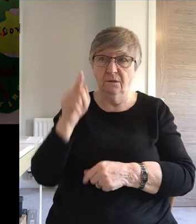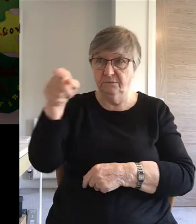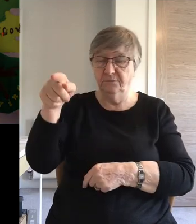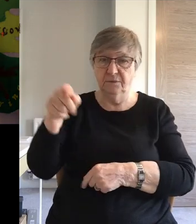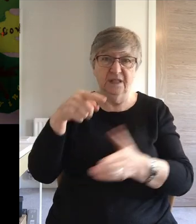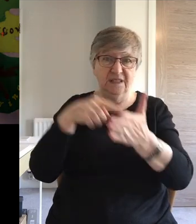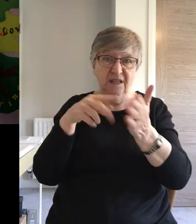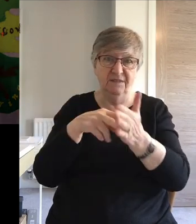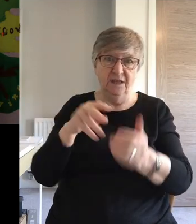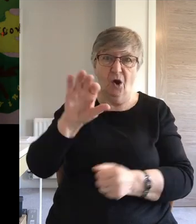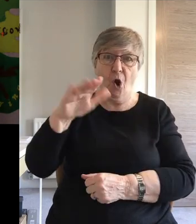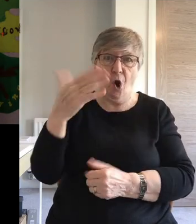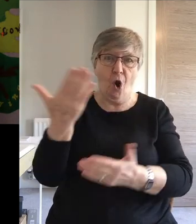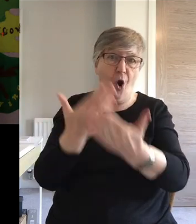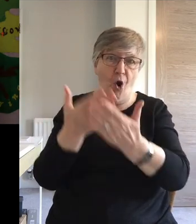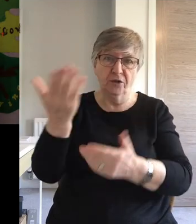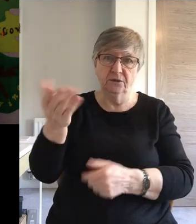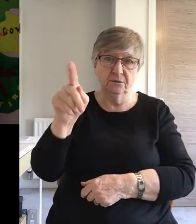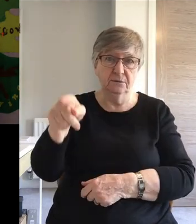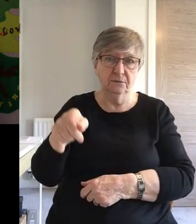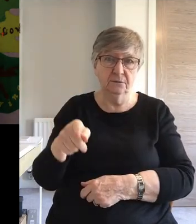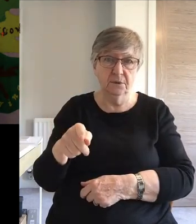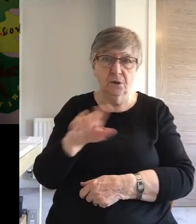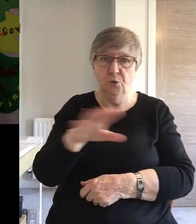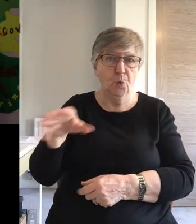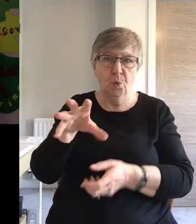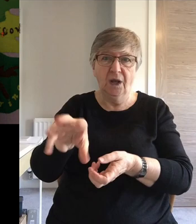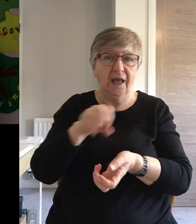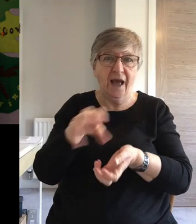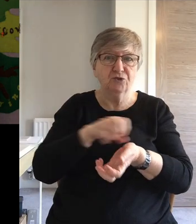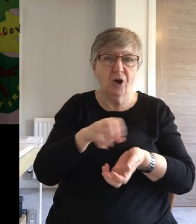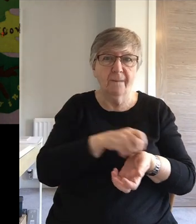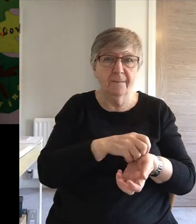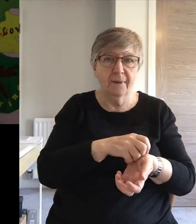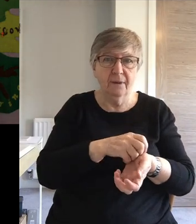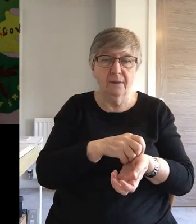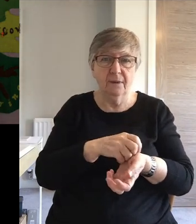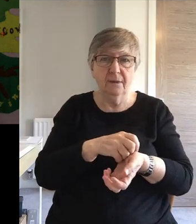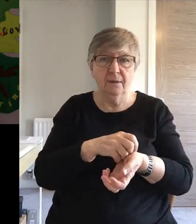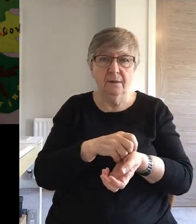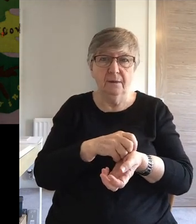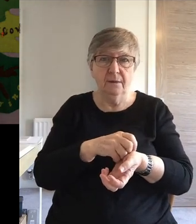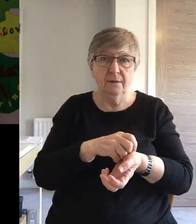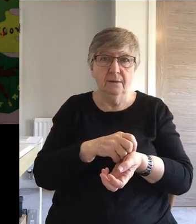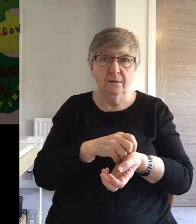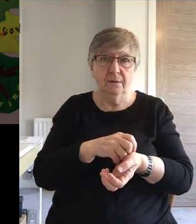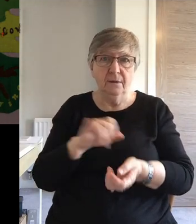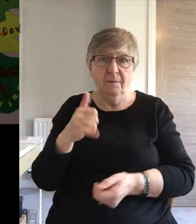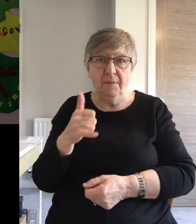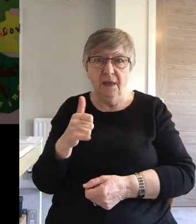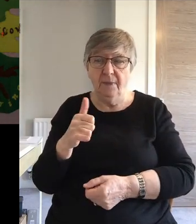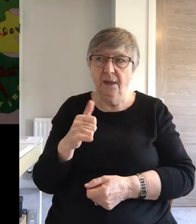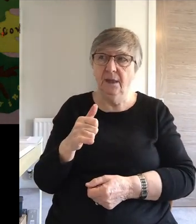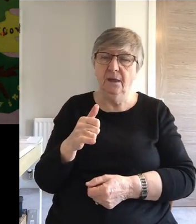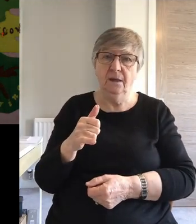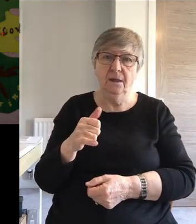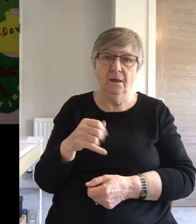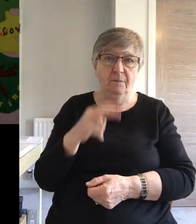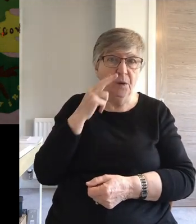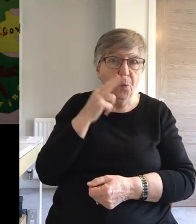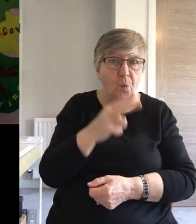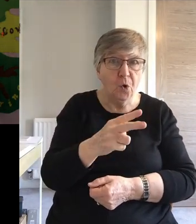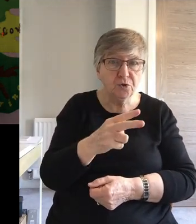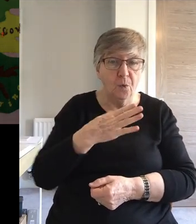It was just what was on at the time. There was no catch-up or anything else. And you might have